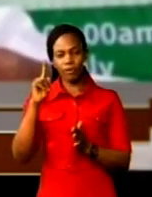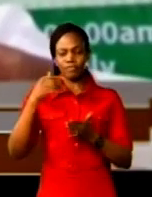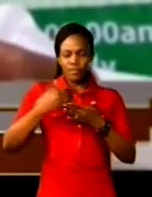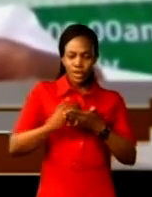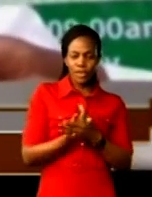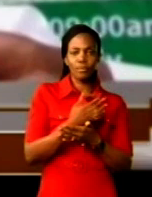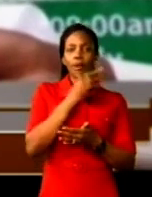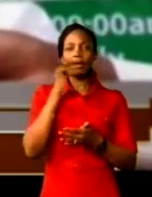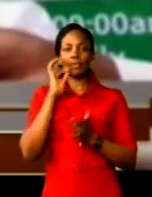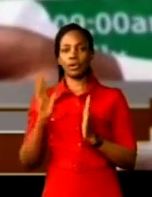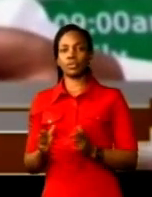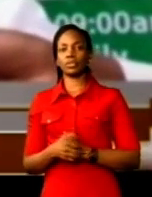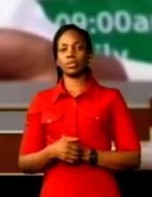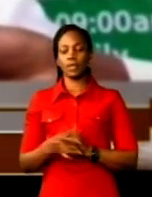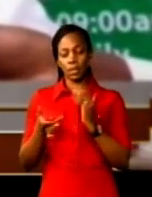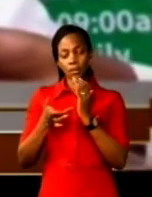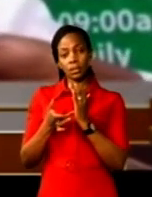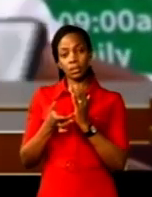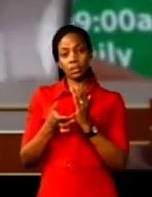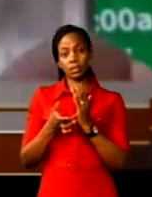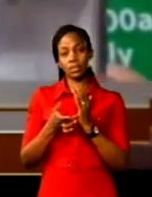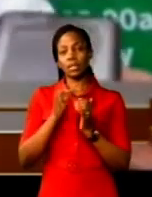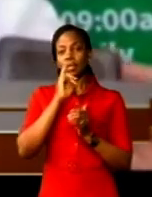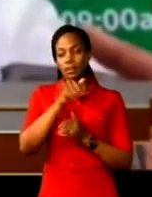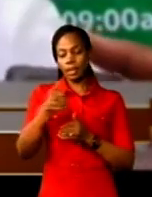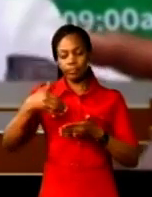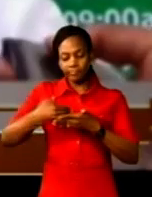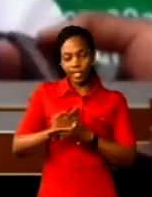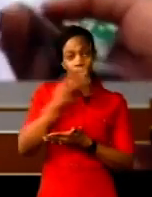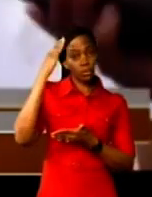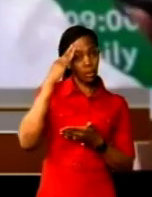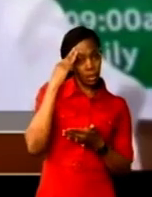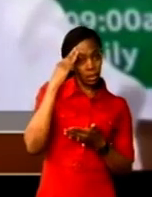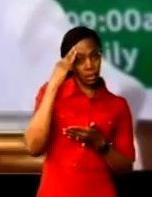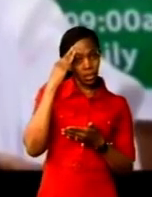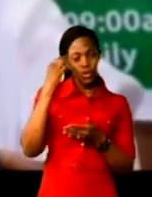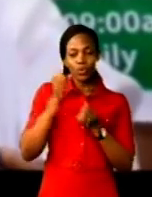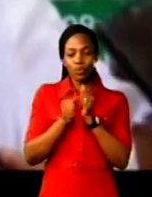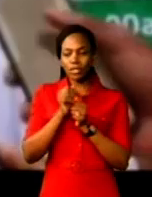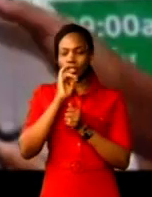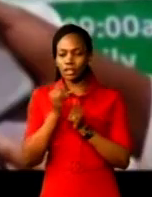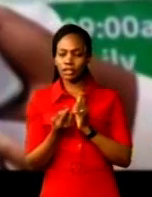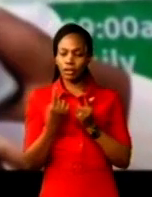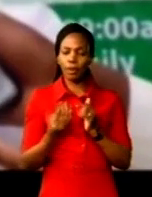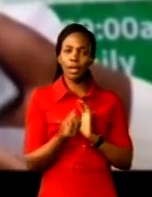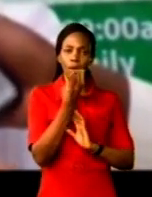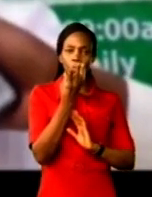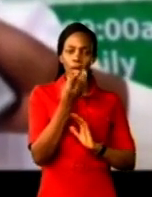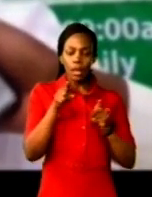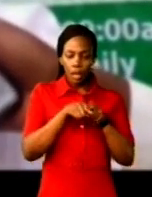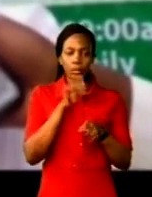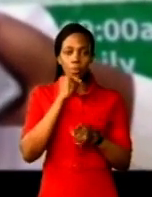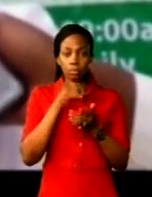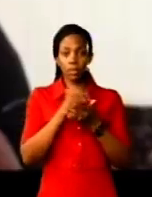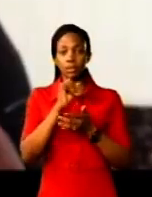knowledge, a knowledge that is evolving now. And as it is evolving, we need to enlighten people so that they embrace it